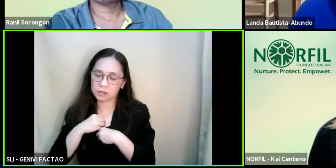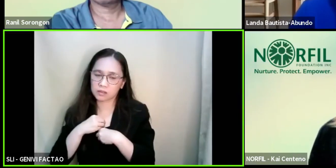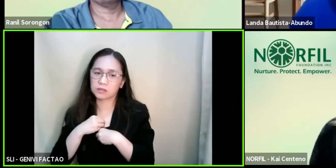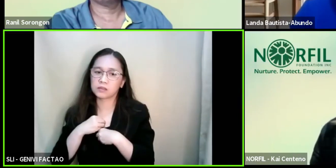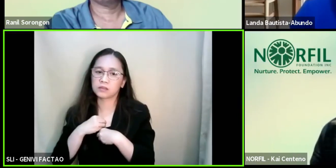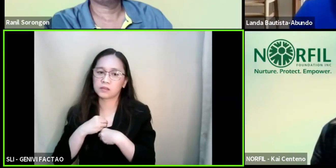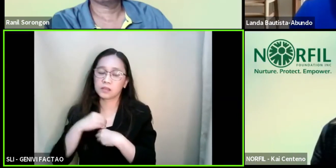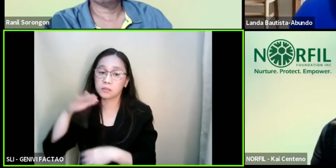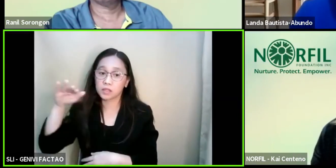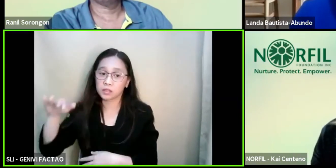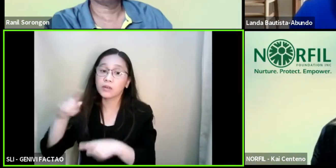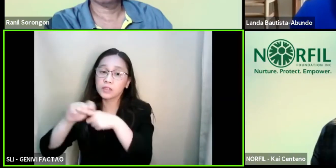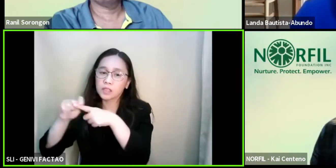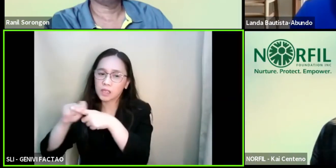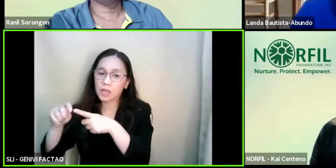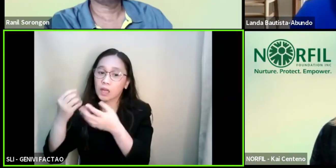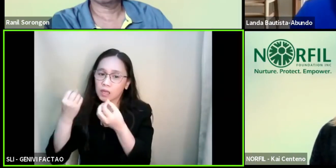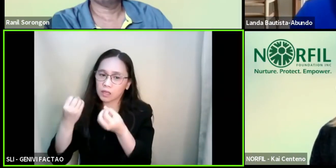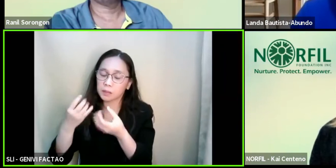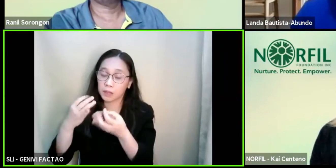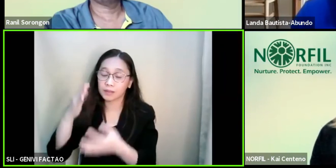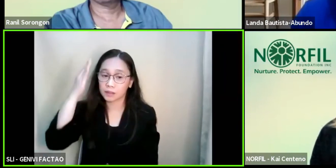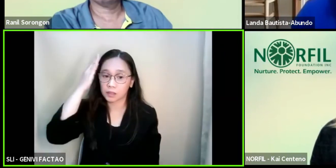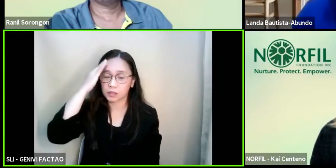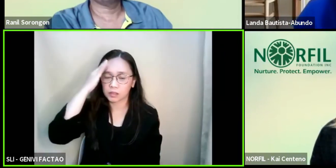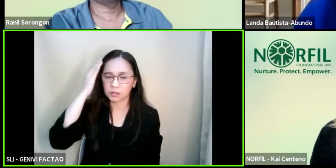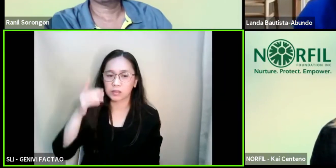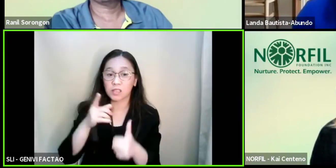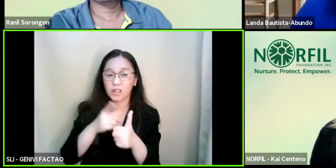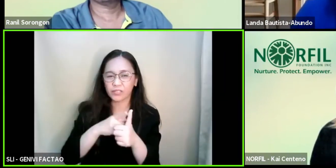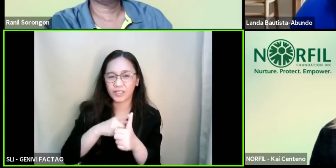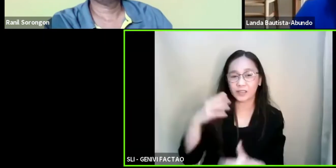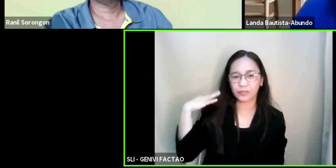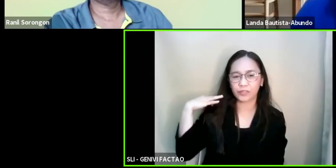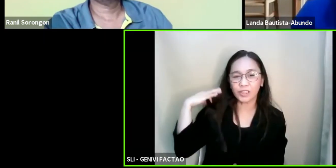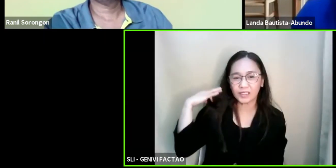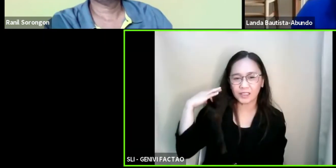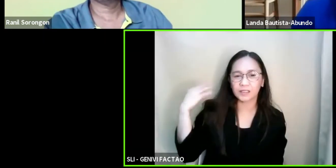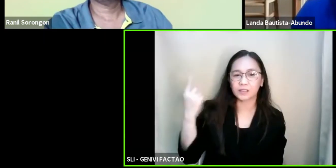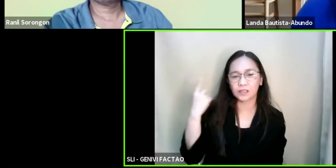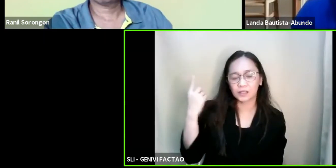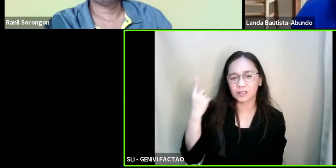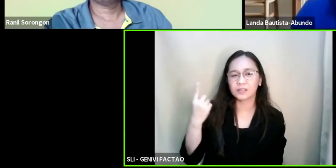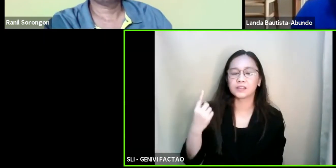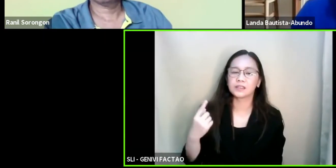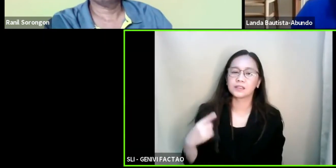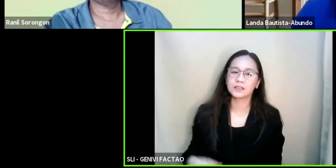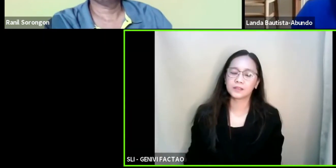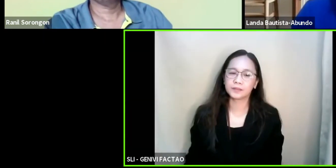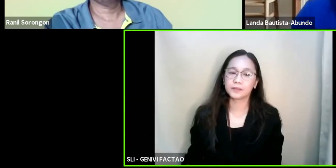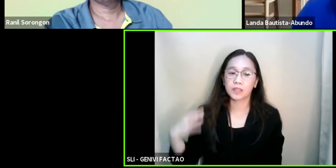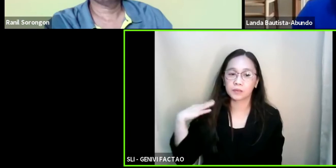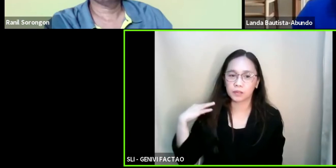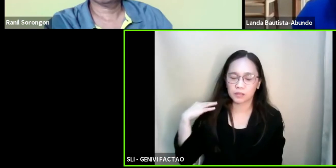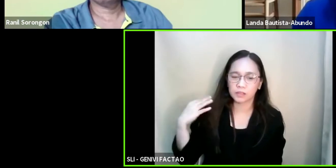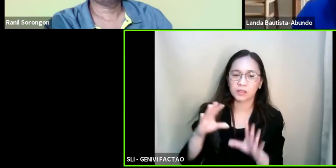training. Madami akong kilala na sa umpisa volunteer lang, volunteer work lang ang ginagawa, no, sa